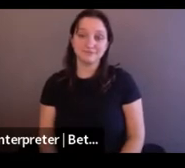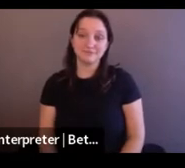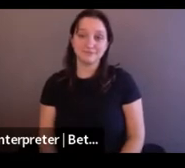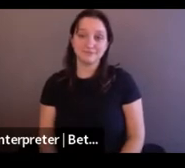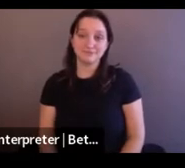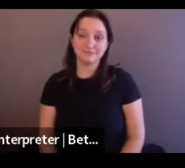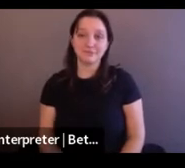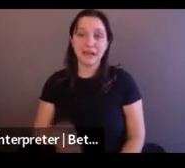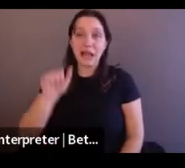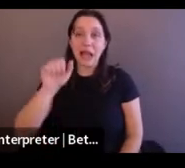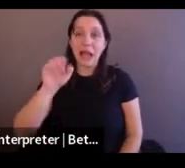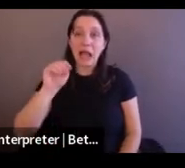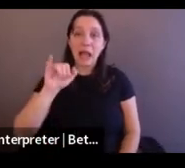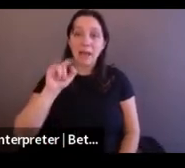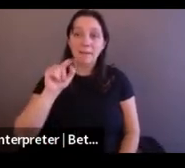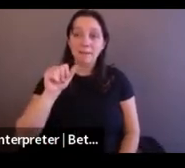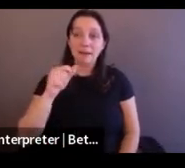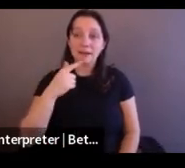Unfortunately, we can't